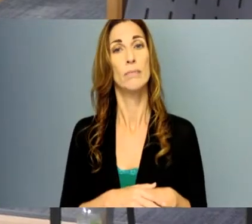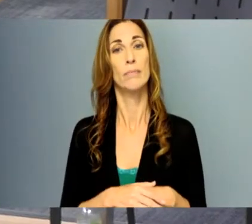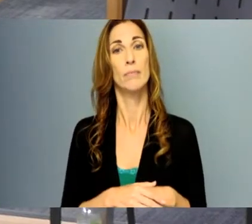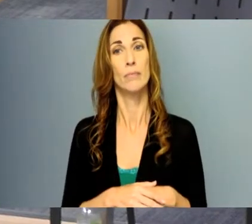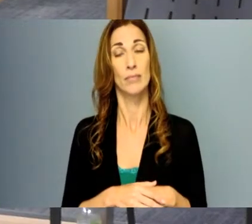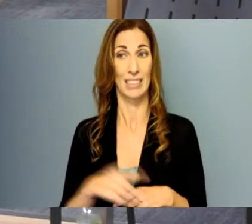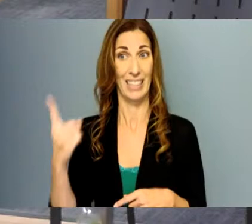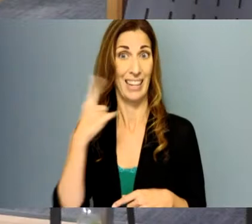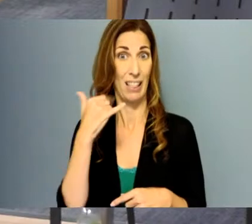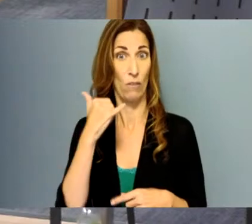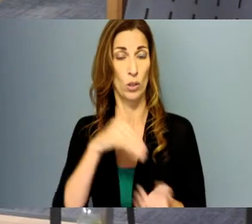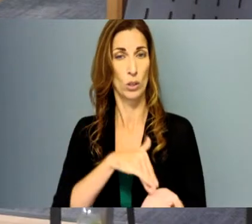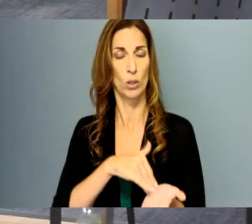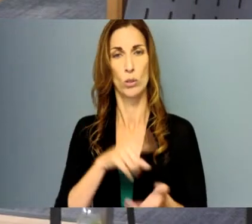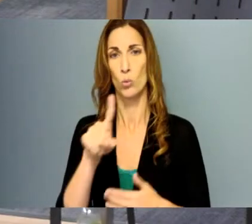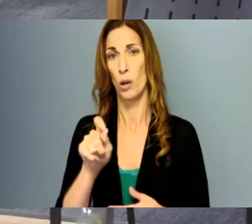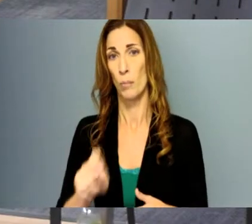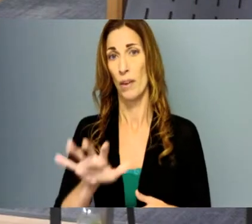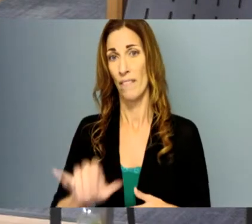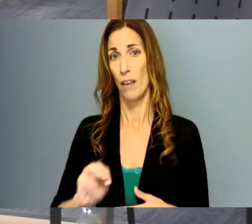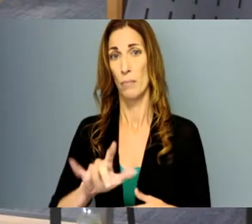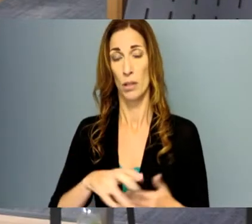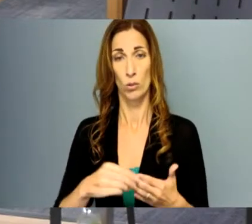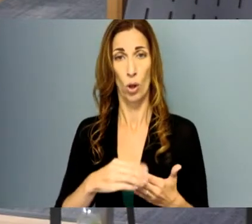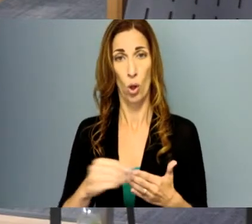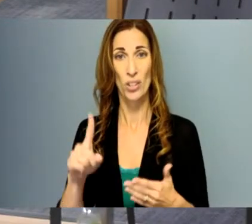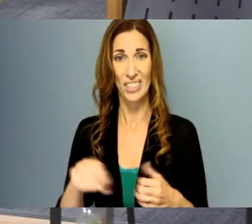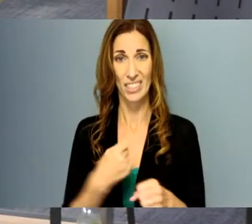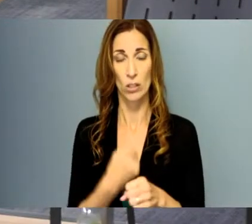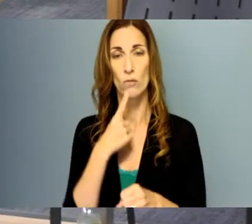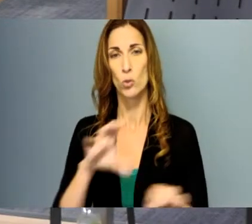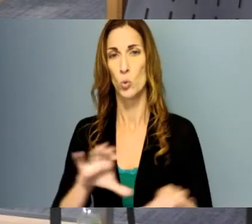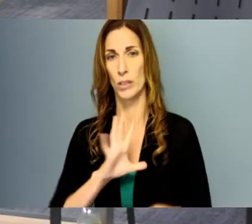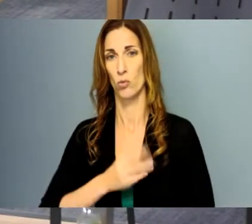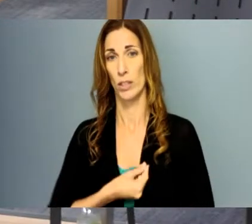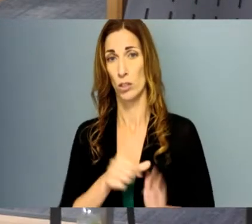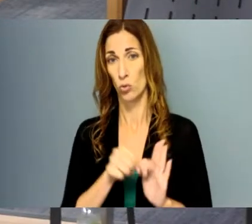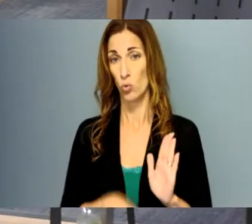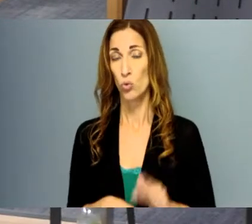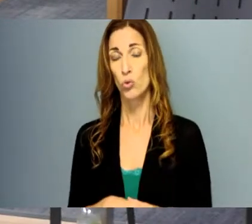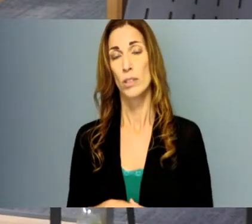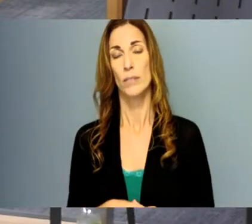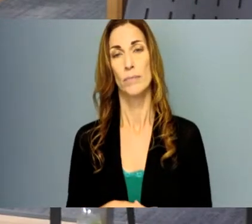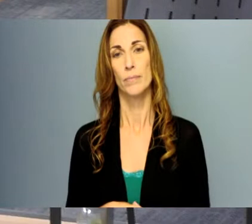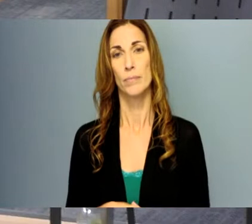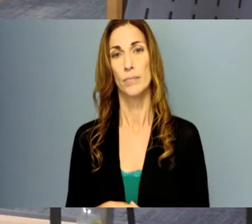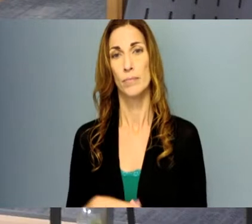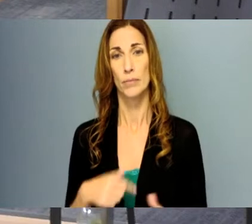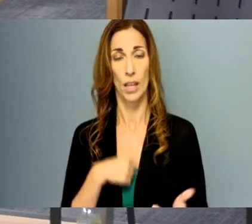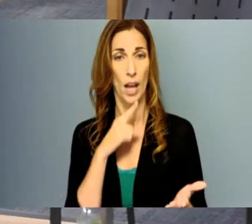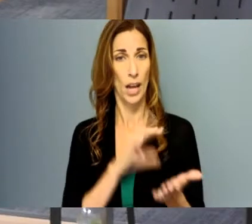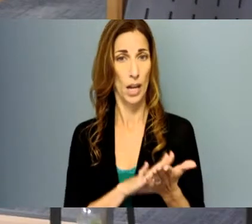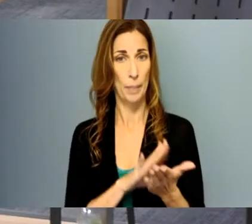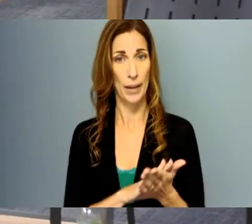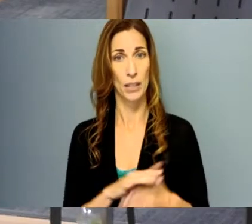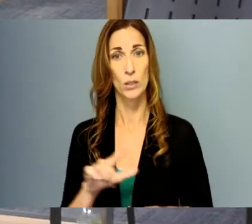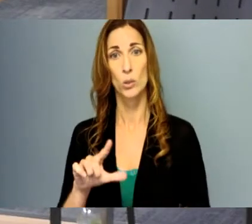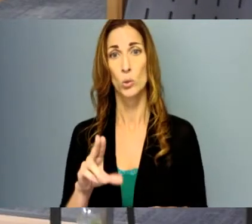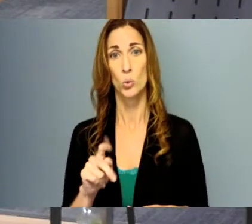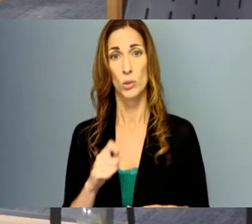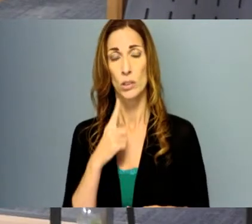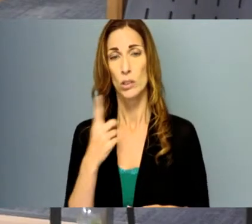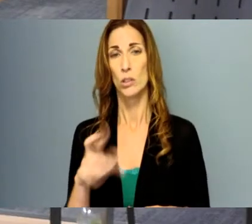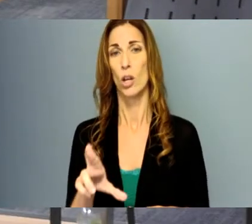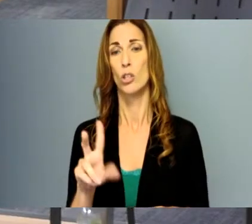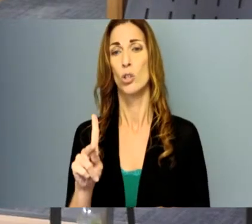$1.5 million a year for doing these transgender surgeries. I commend Dr.